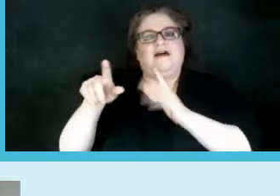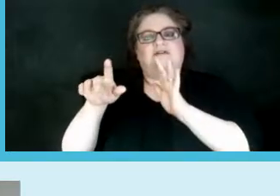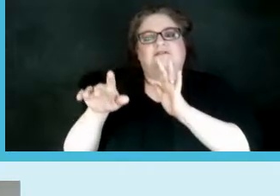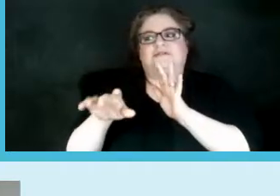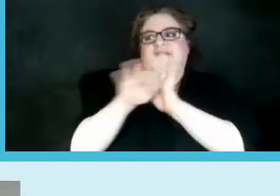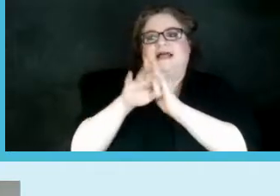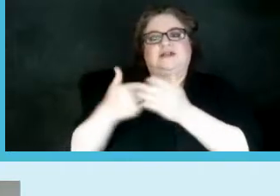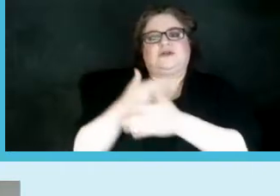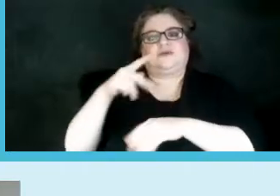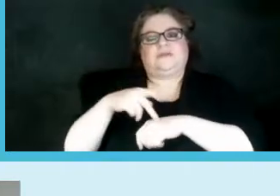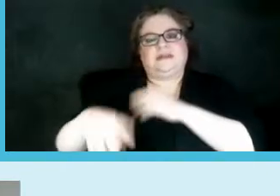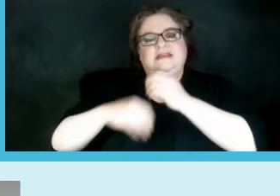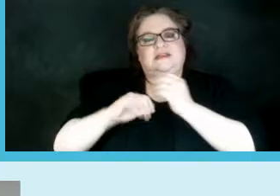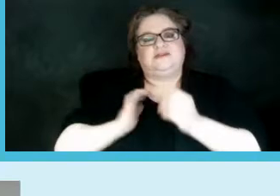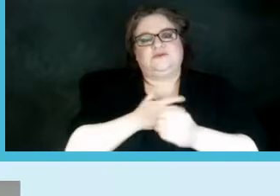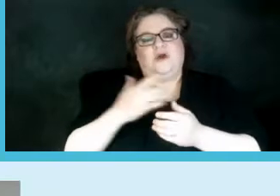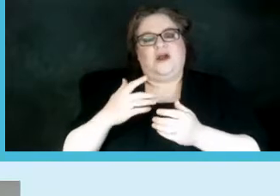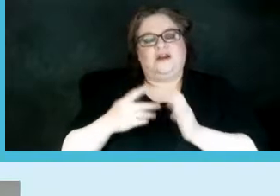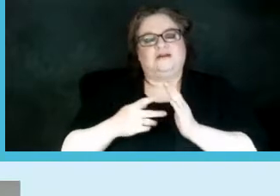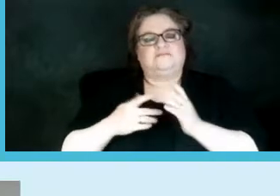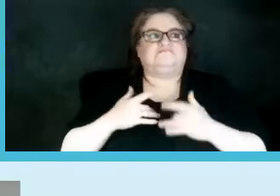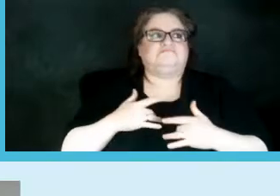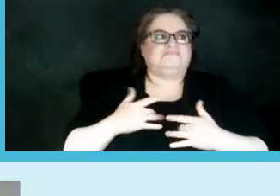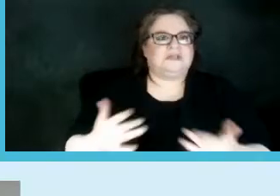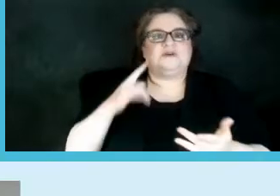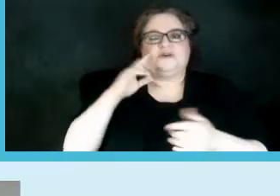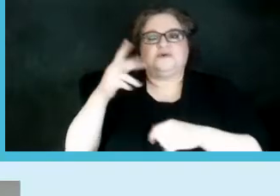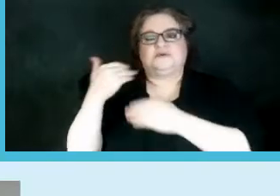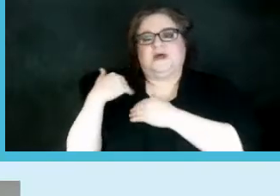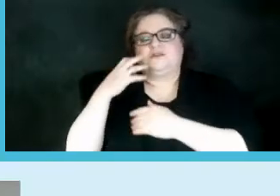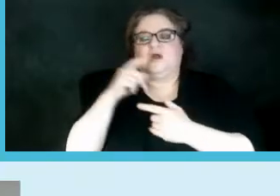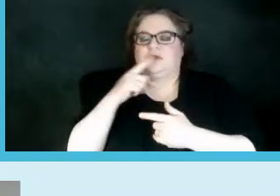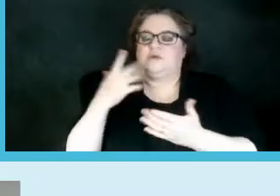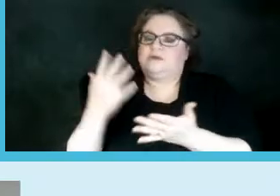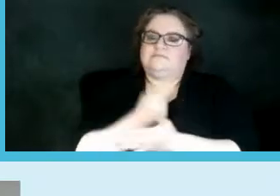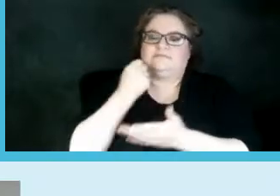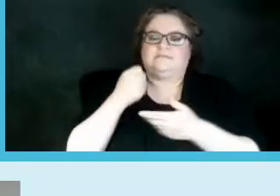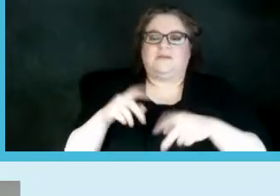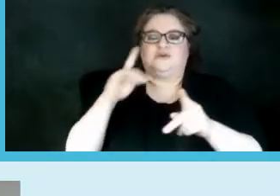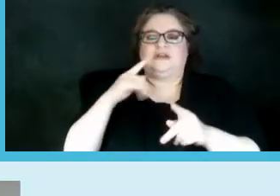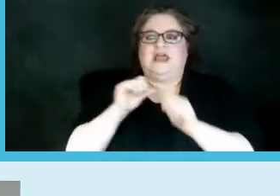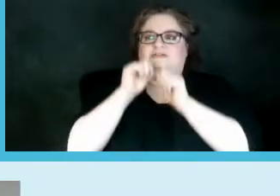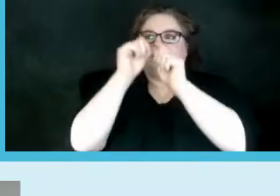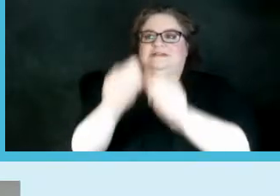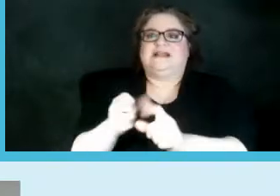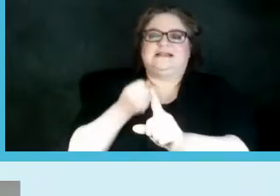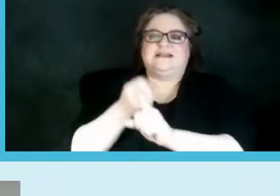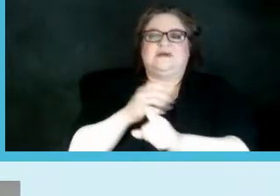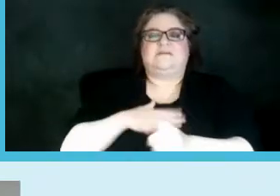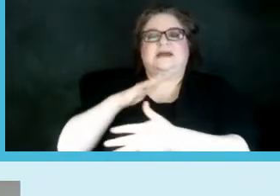in addition to our typical responsibilities. So I really wanted to take the opportunity to have a lasting impact on my senior year.